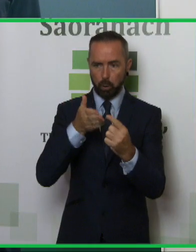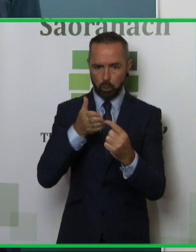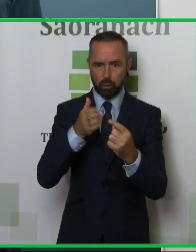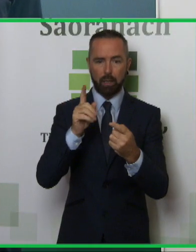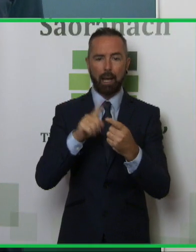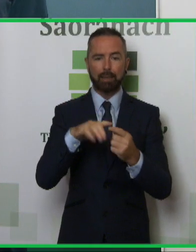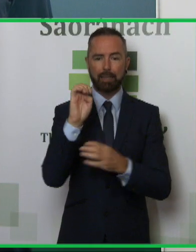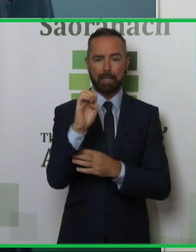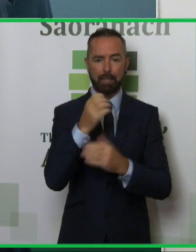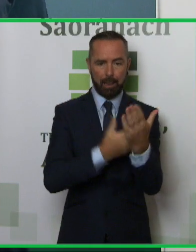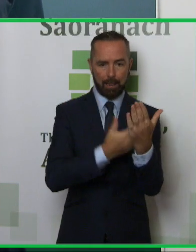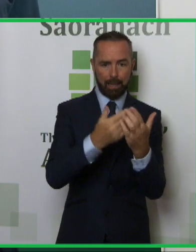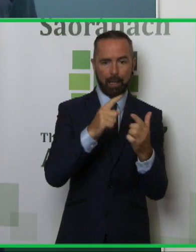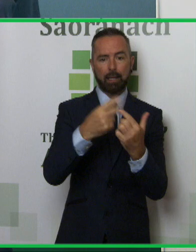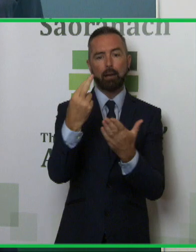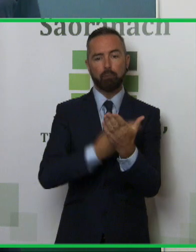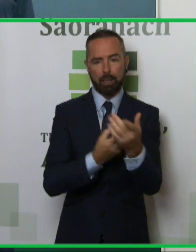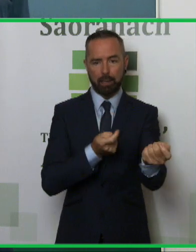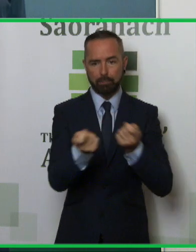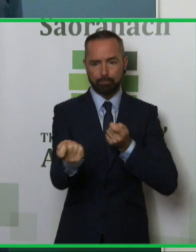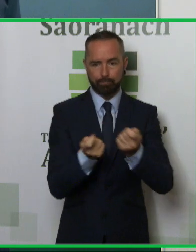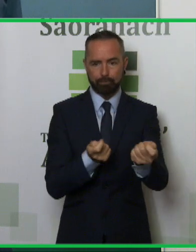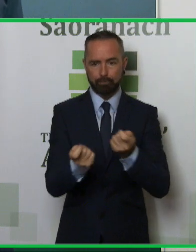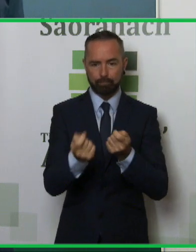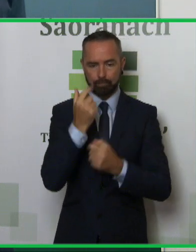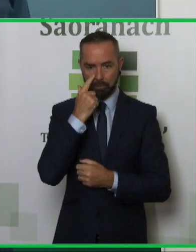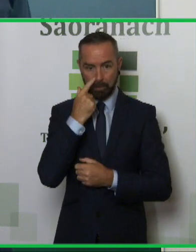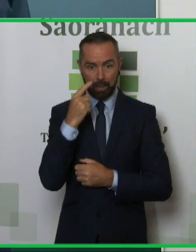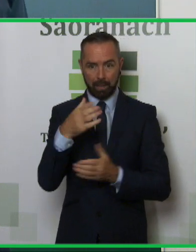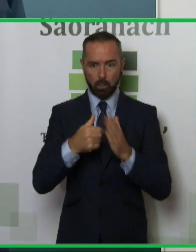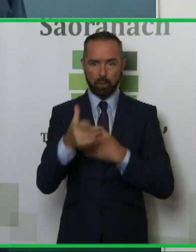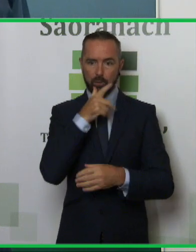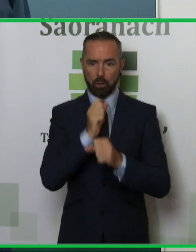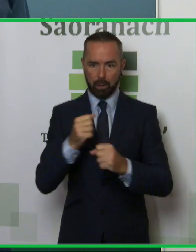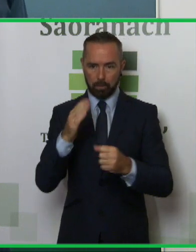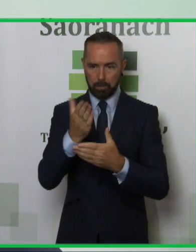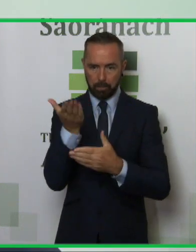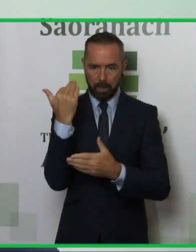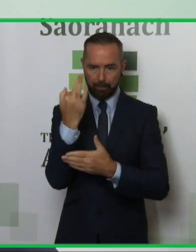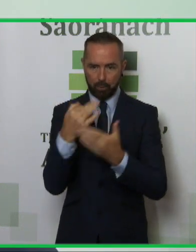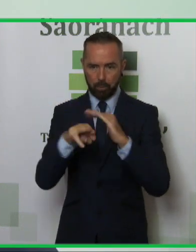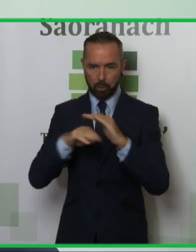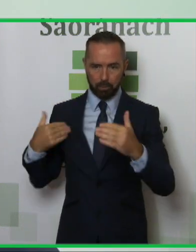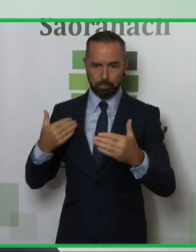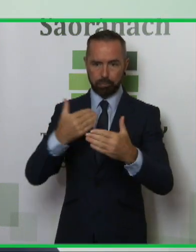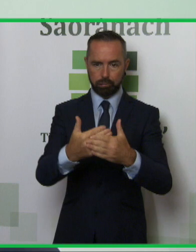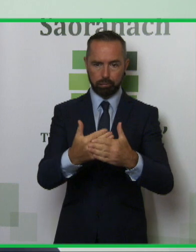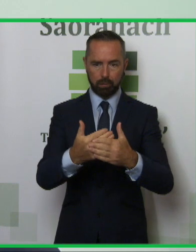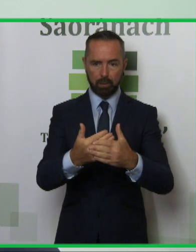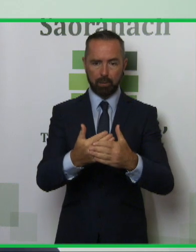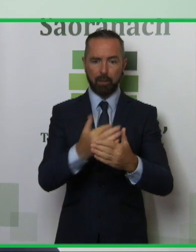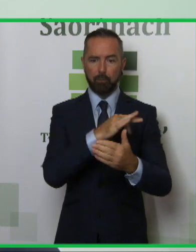and regulation. Those are the kind of conceptual framework that you've been looking at for the several months now, going back to the 4th meeting that we